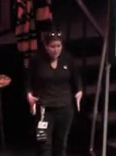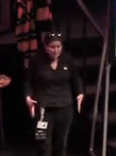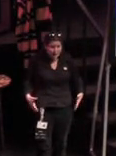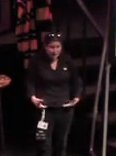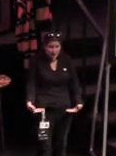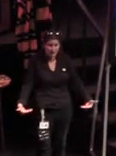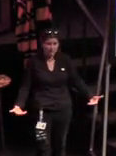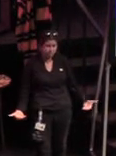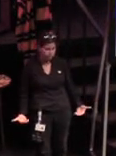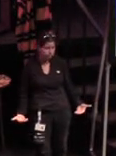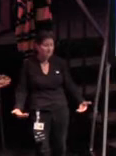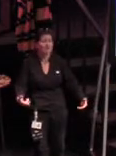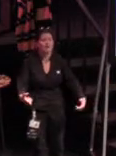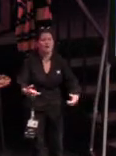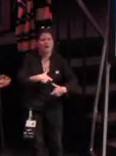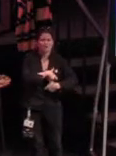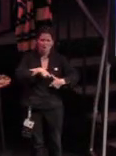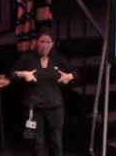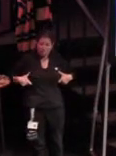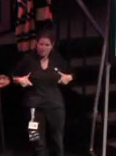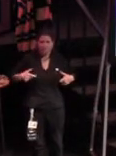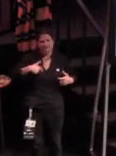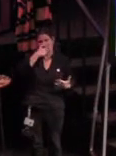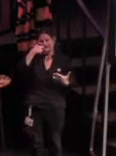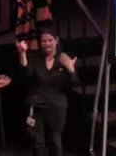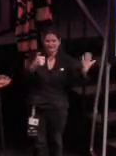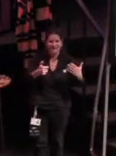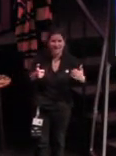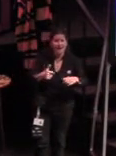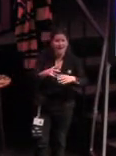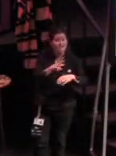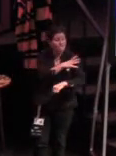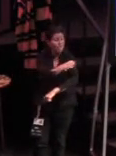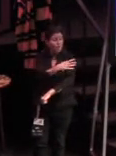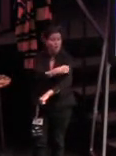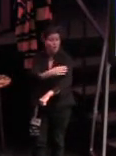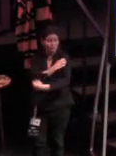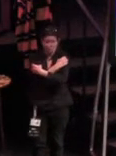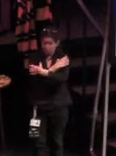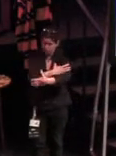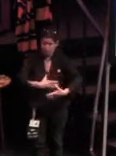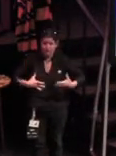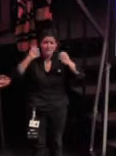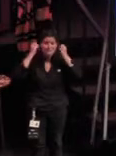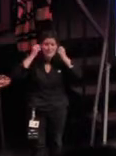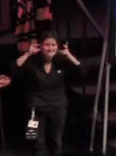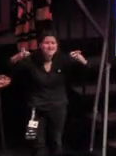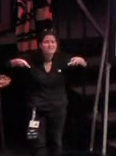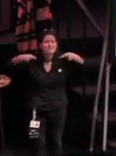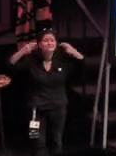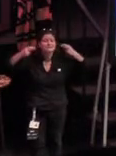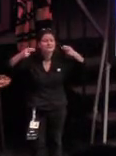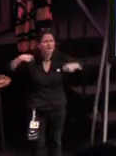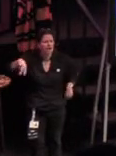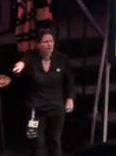that was called to a 16-year-old. I had a big fur coat, and I had massive earrings and headphones in. And I looked around